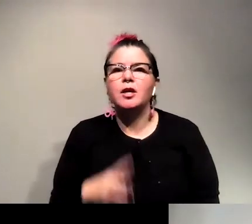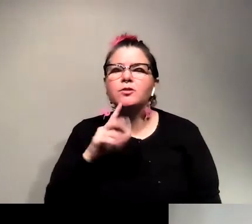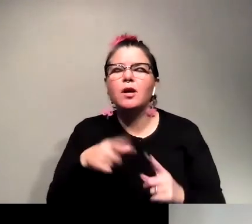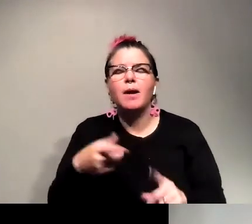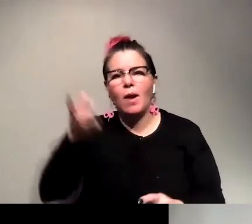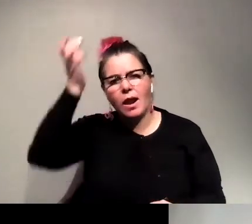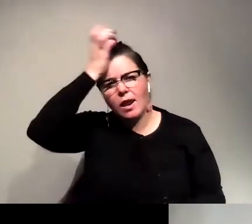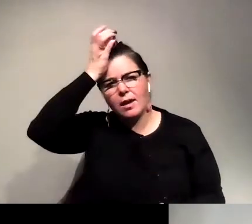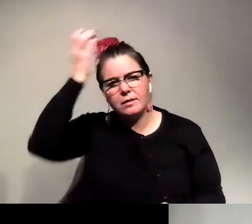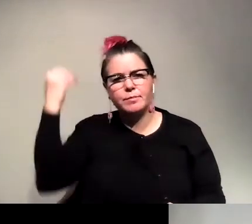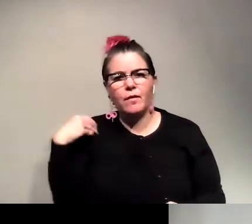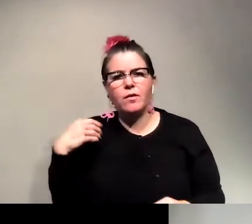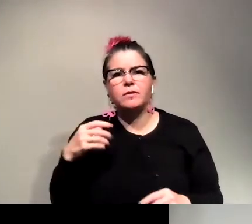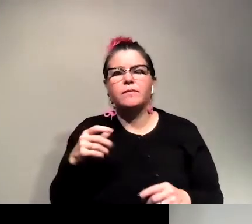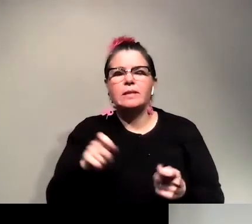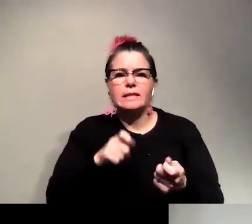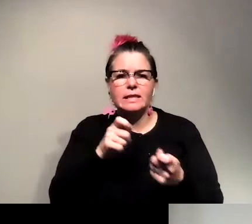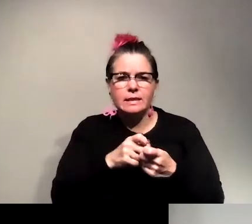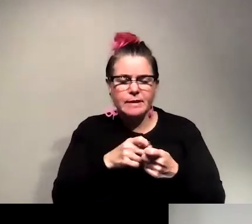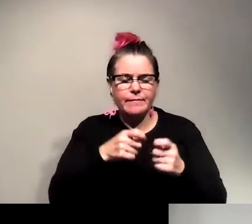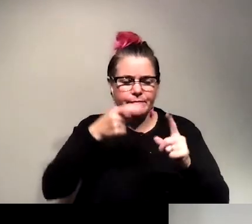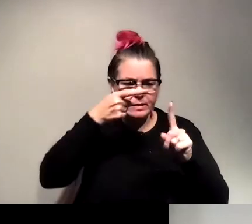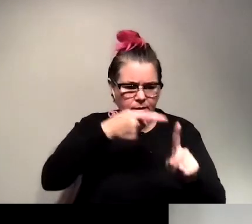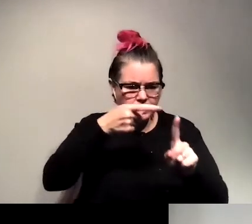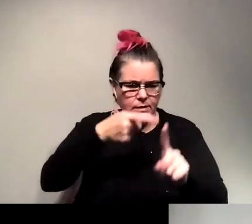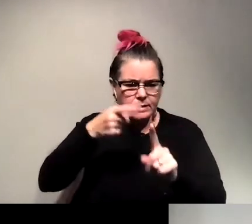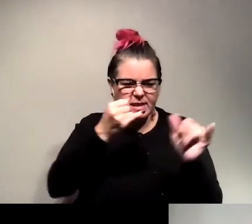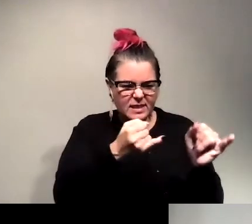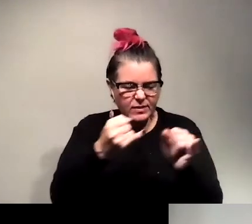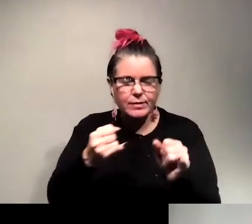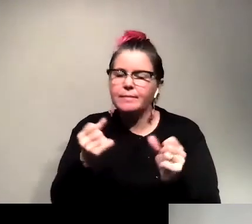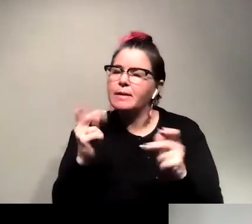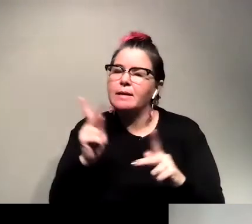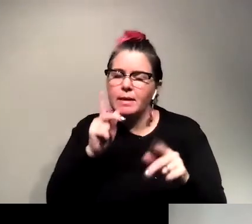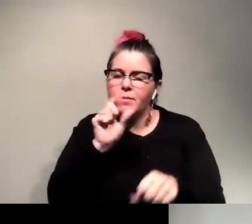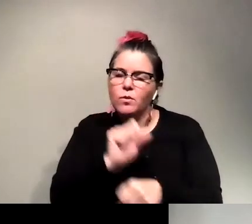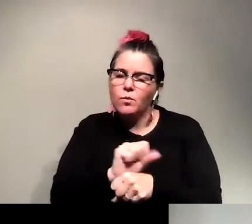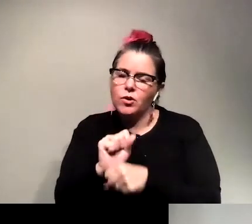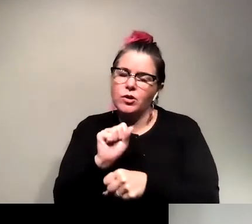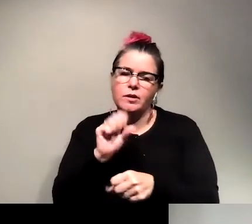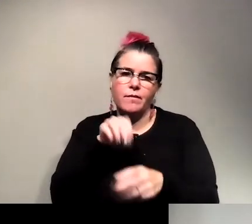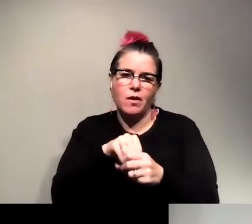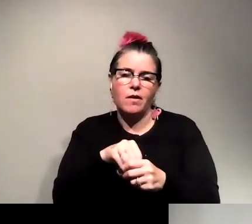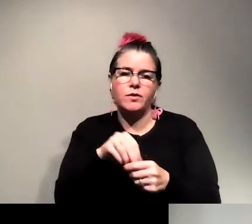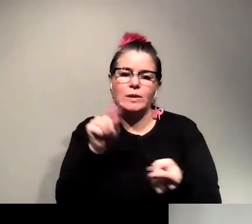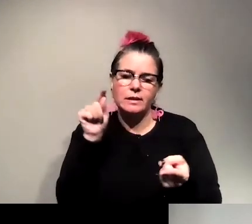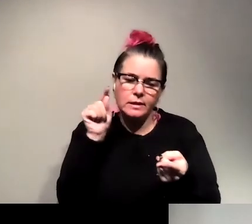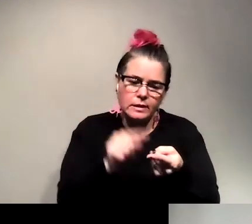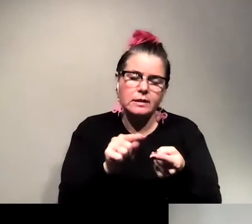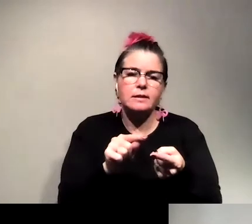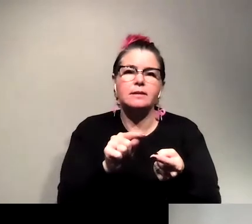little bit earlier, how we're trying to be very specific about application. There are tons of people doing lots and lots of work to minimize the amount